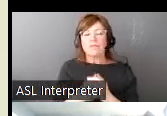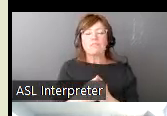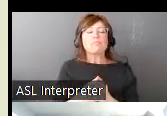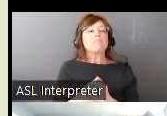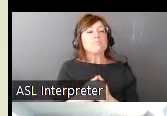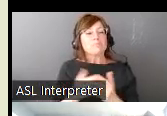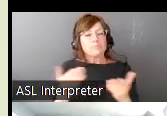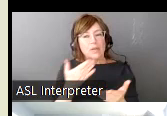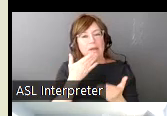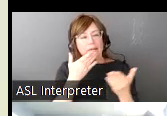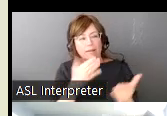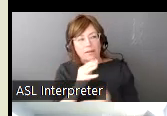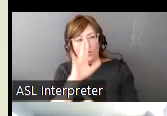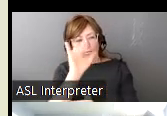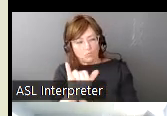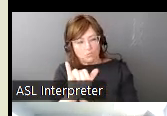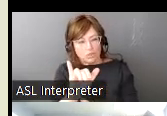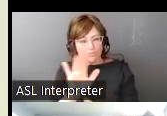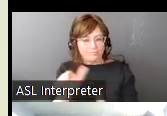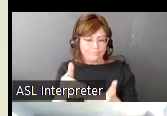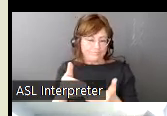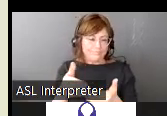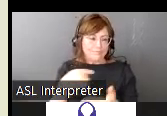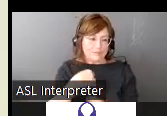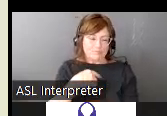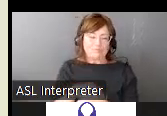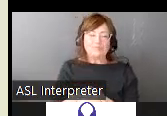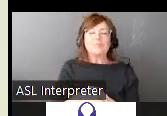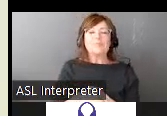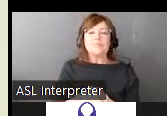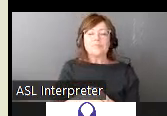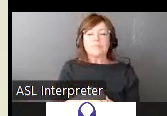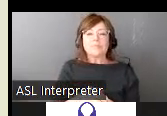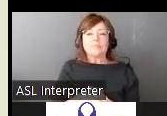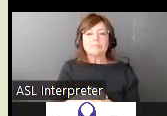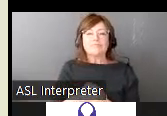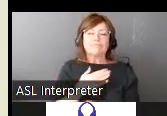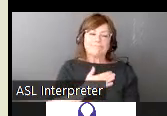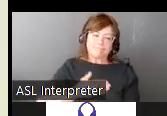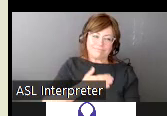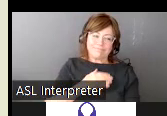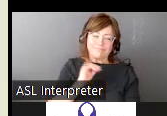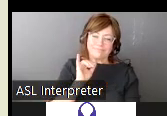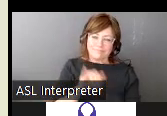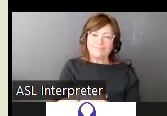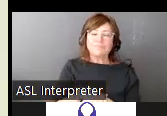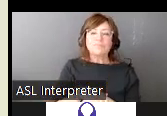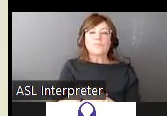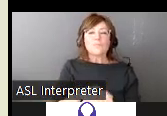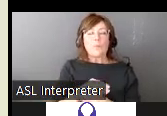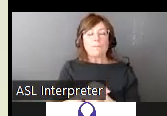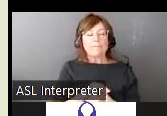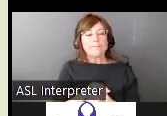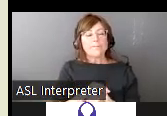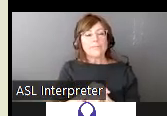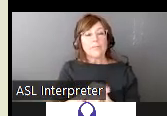so much, Mary, for the introduction, and I really appreciate it. And before